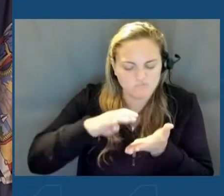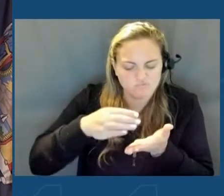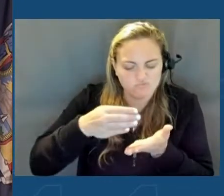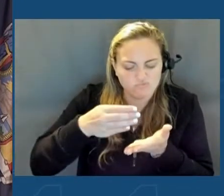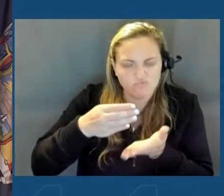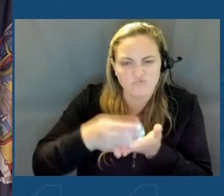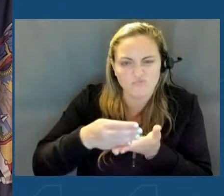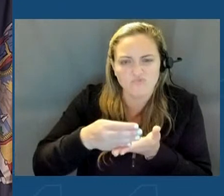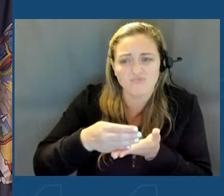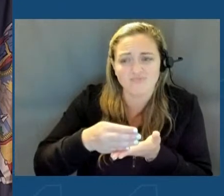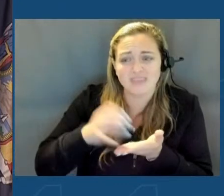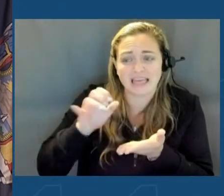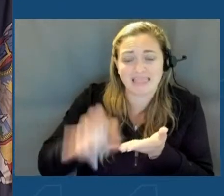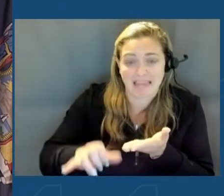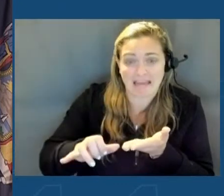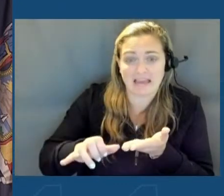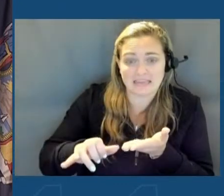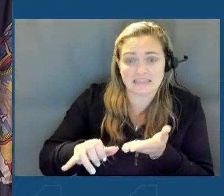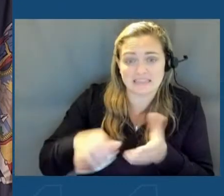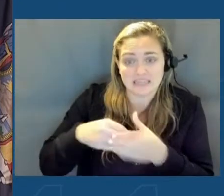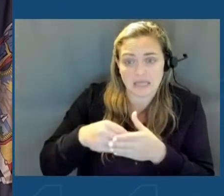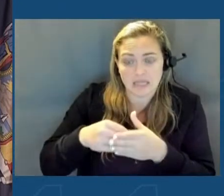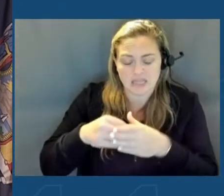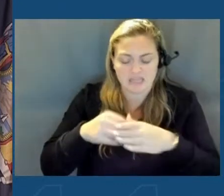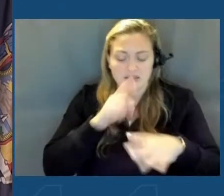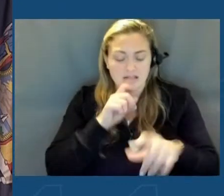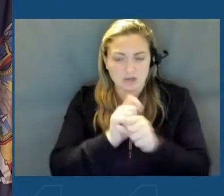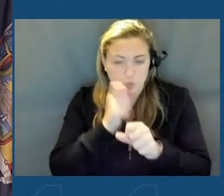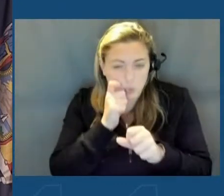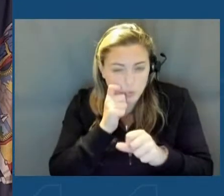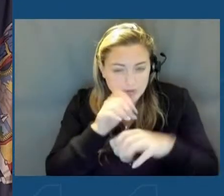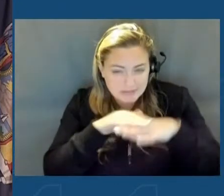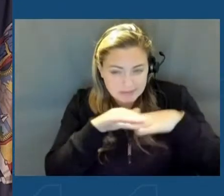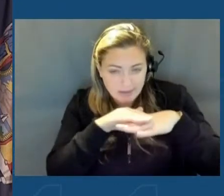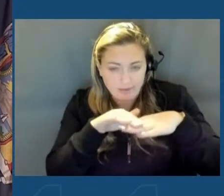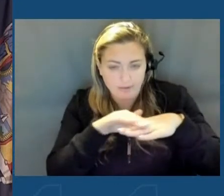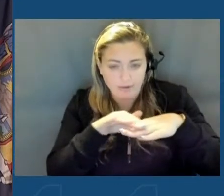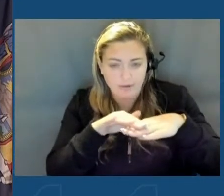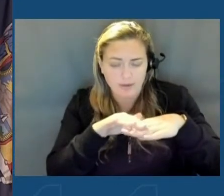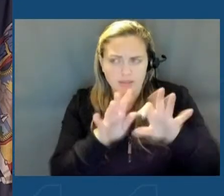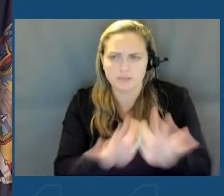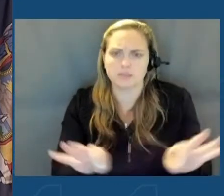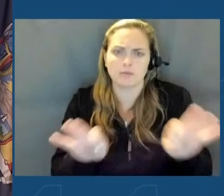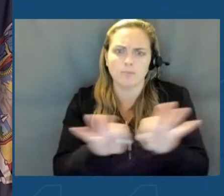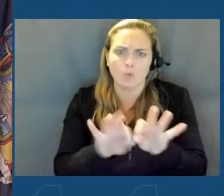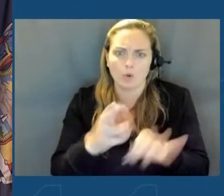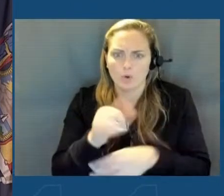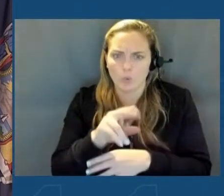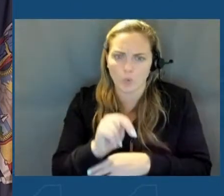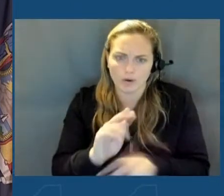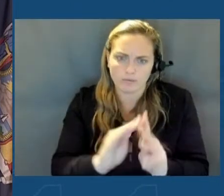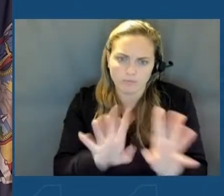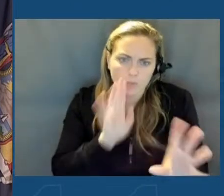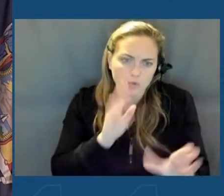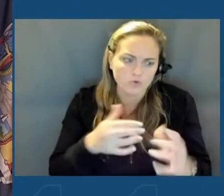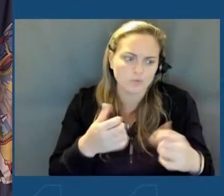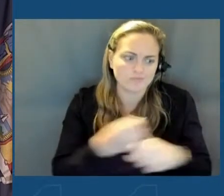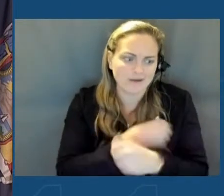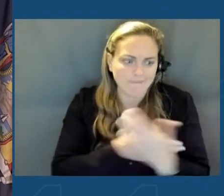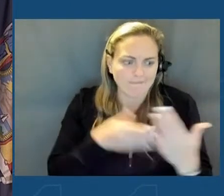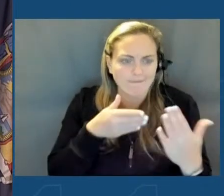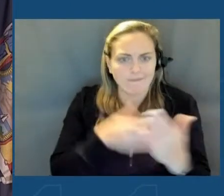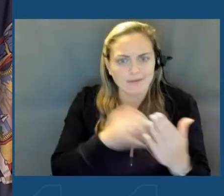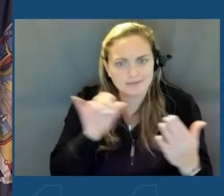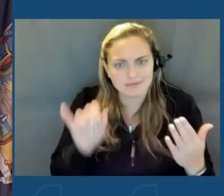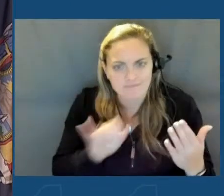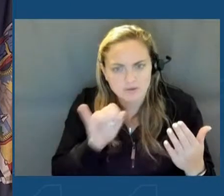And that's within the layer of skin. Our skin is a very important organ in fighting against infections, and there